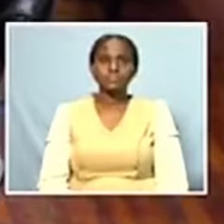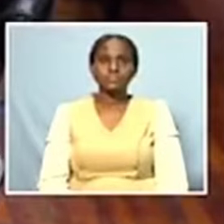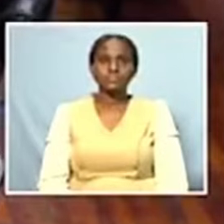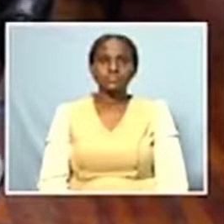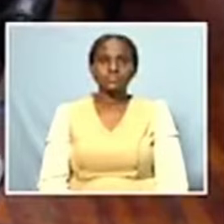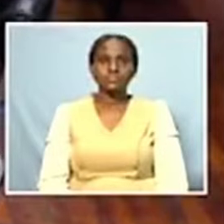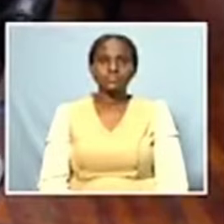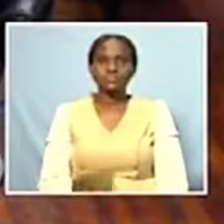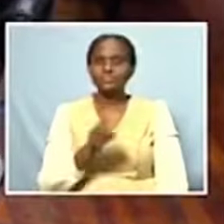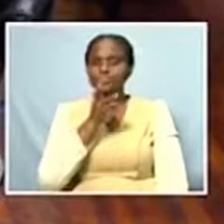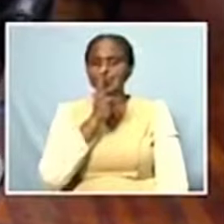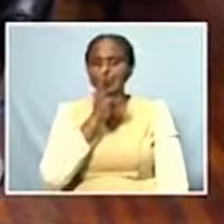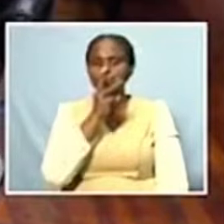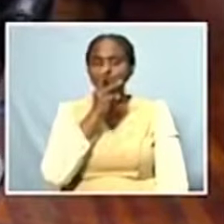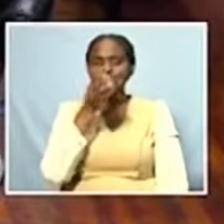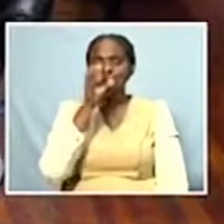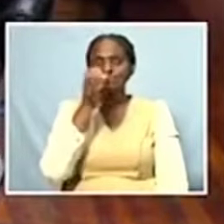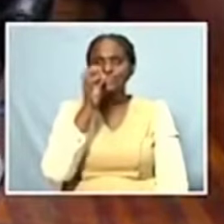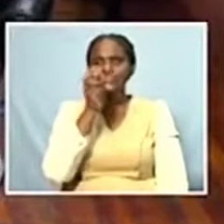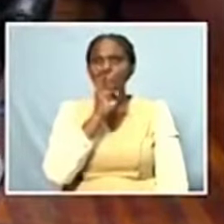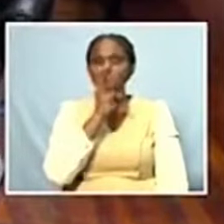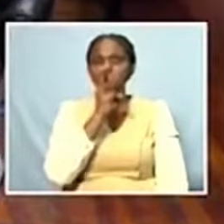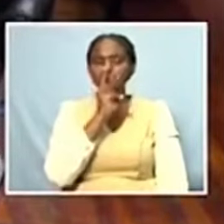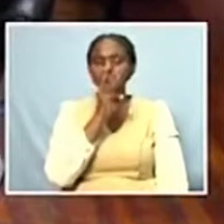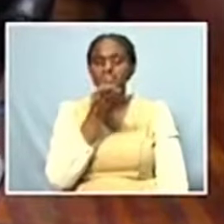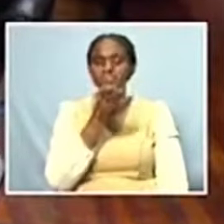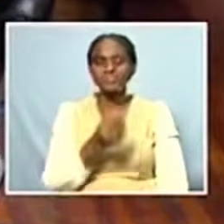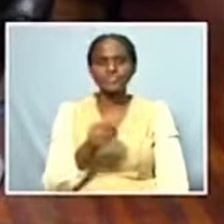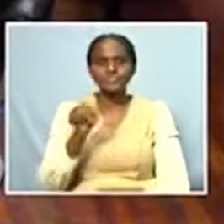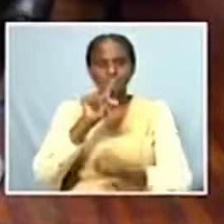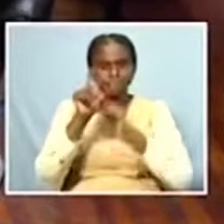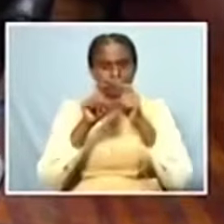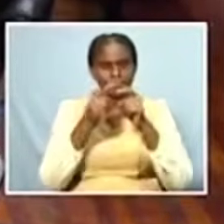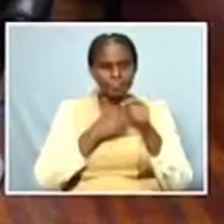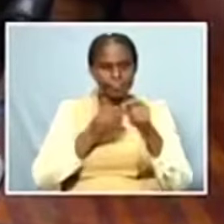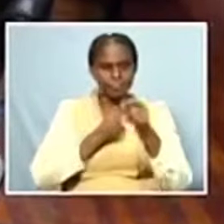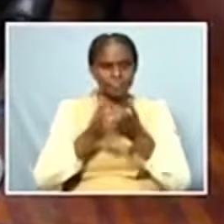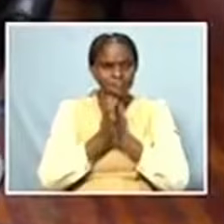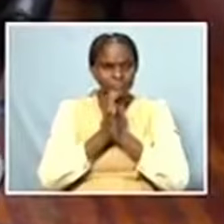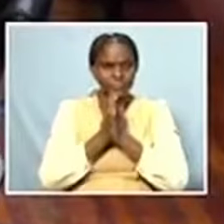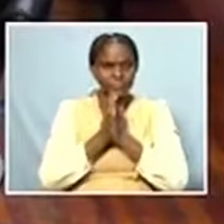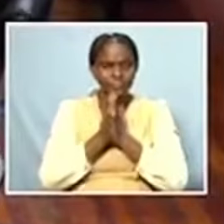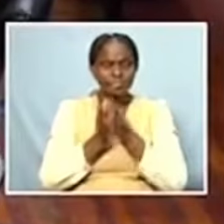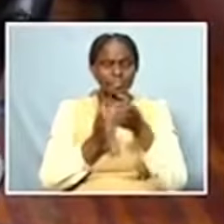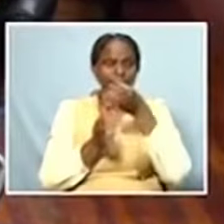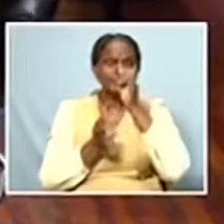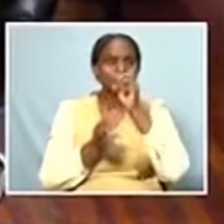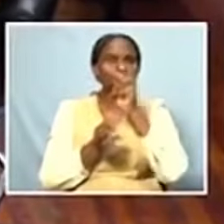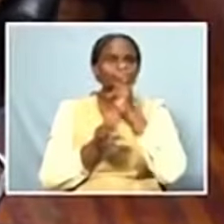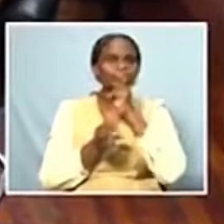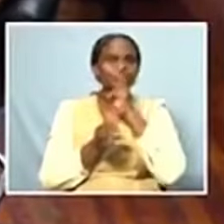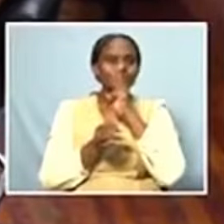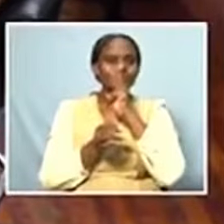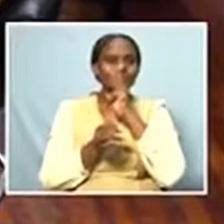Take some water. Take some water. So the question I was asking. Get him water.